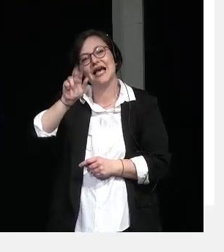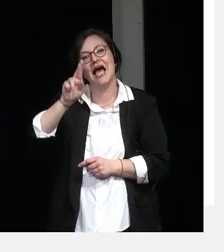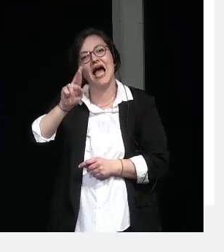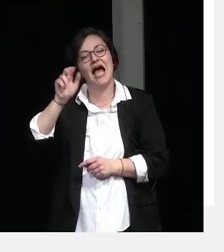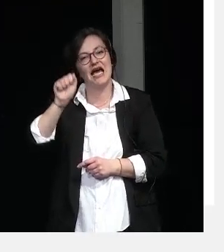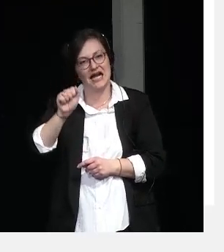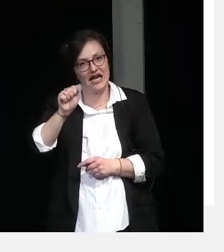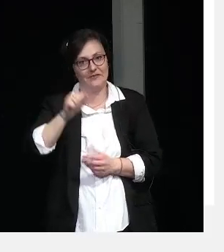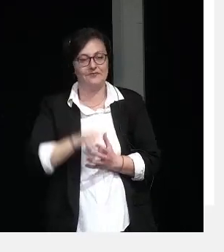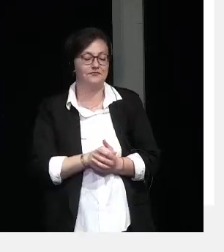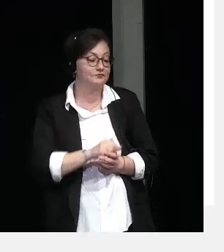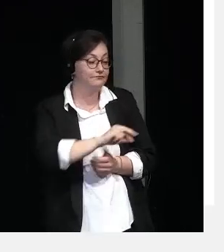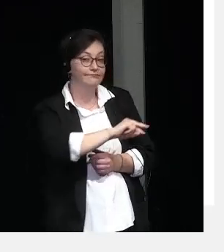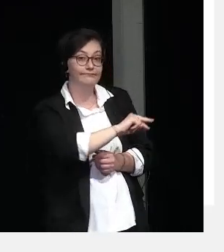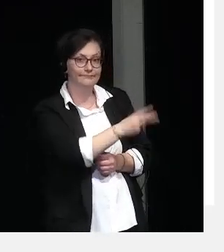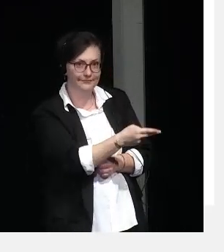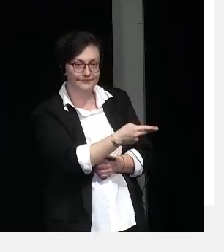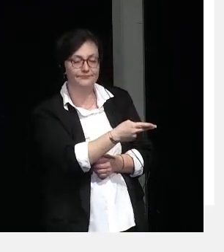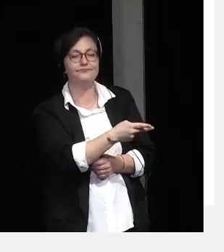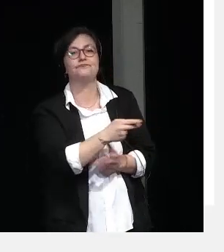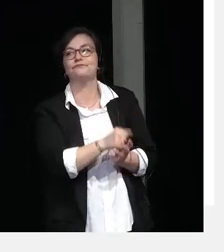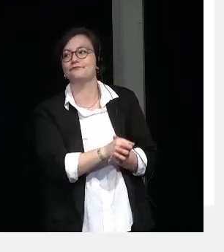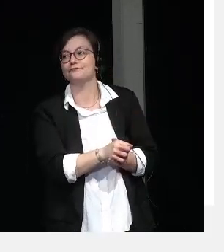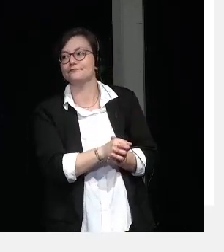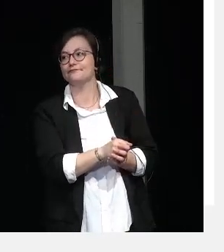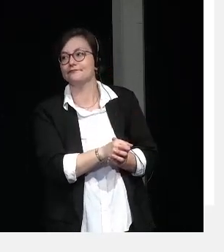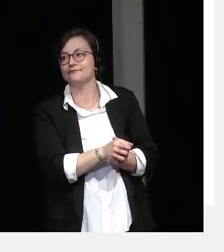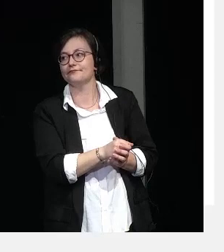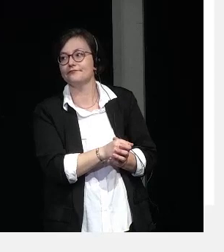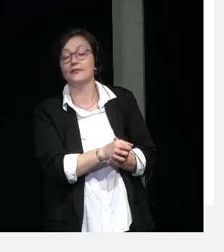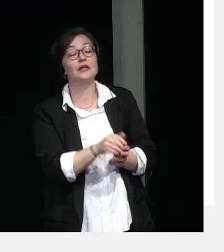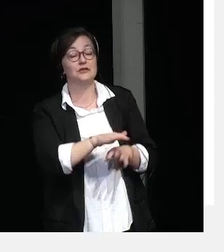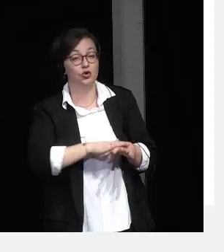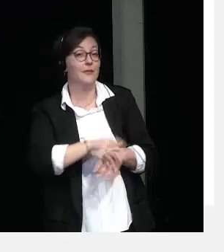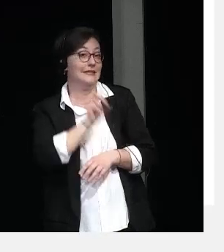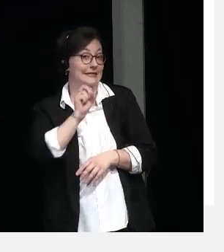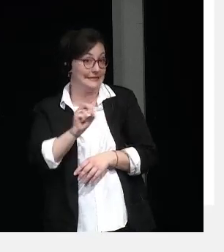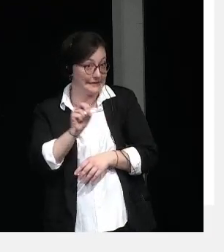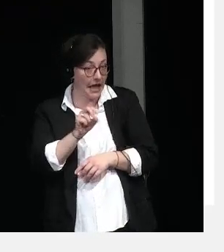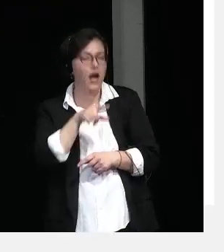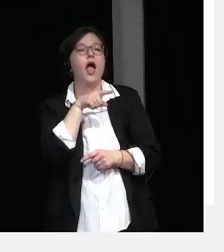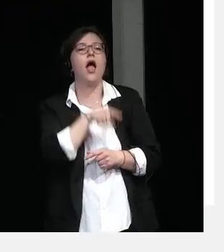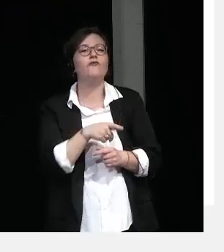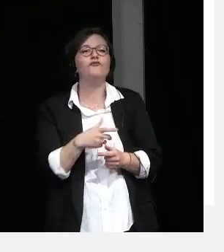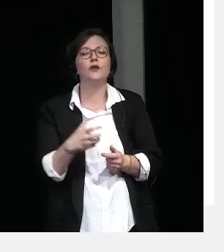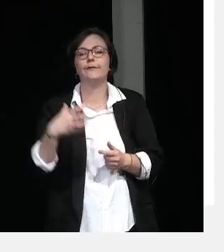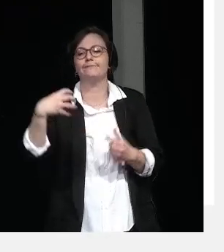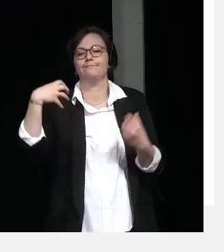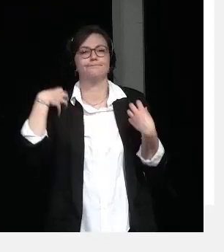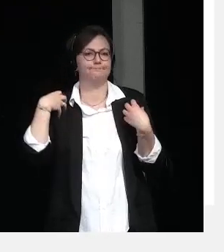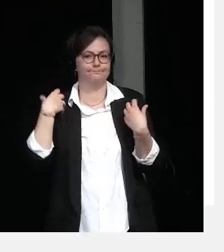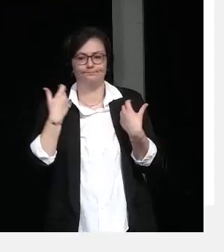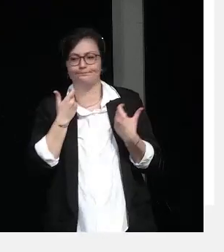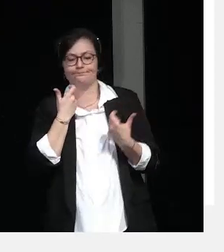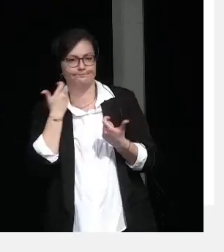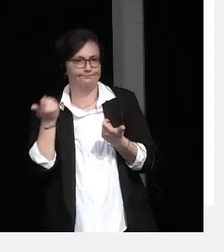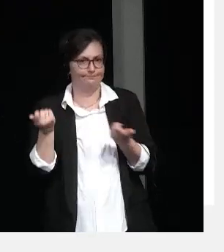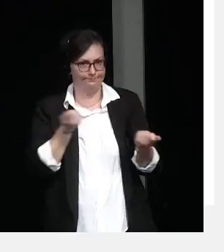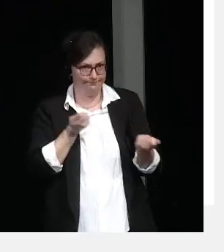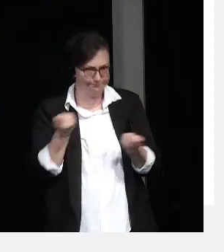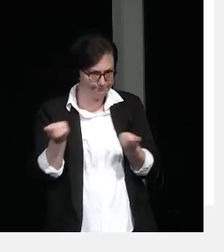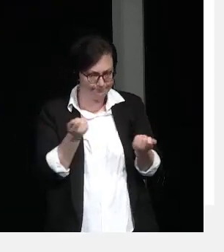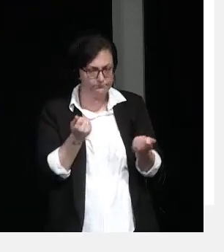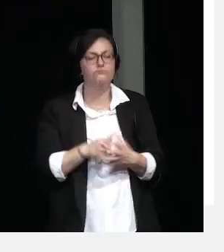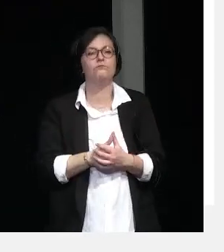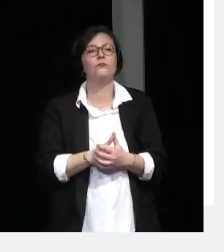the Margot P. Perot Senior Curator of Decorative Arts and Design from Dallas Museum in the U.S. Thank you very much for having